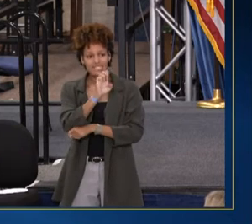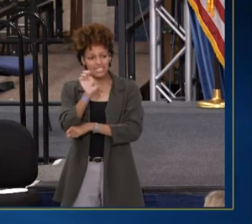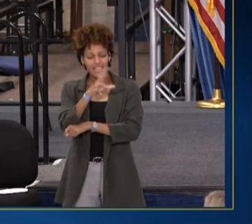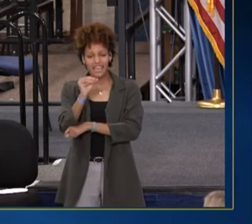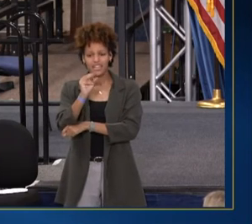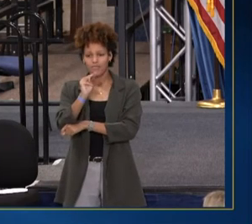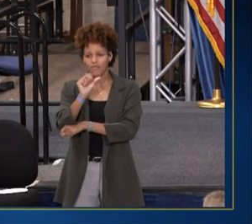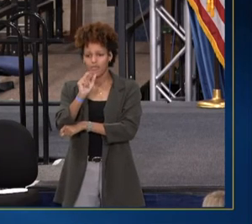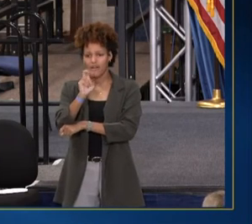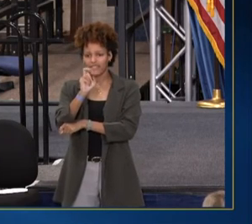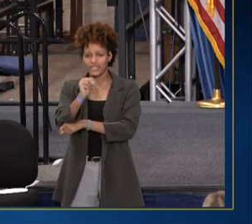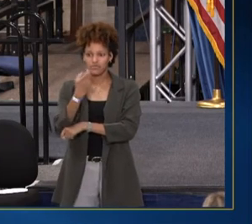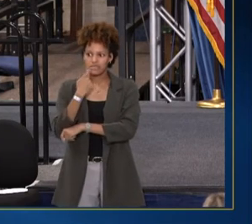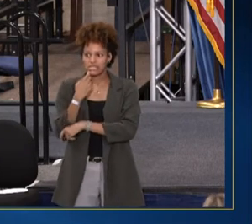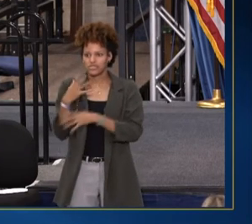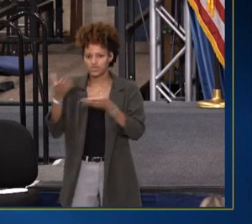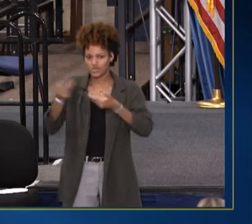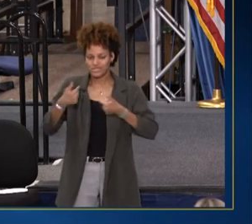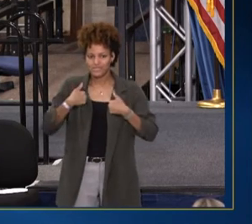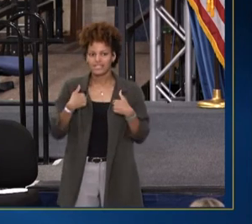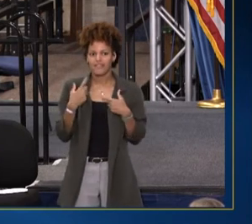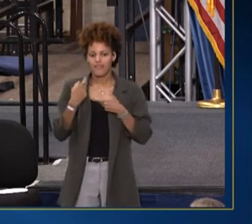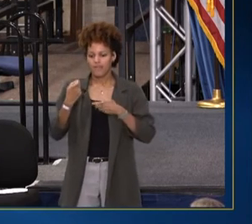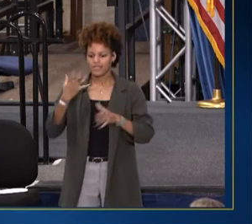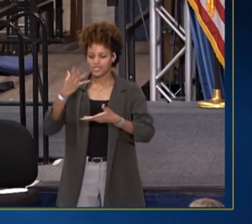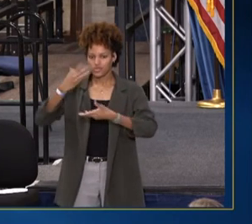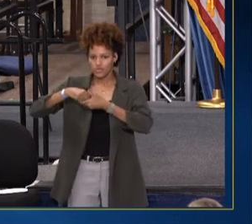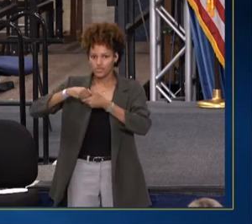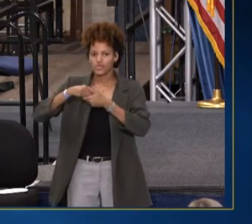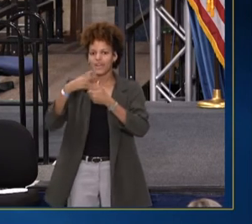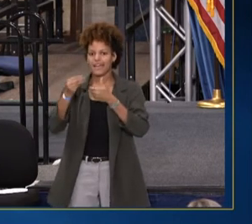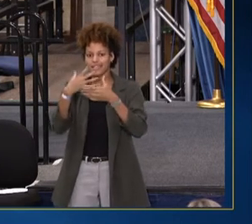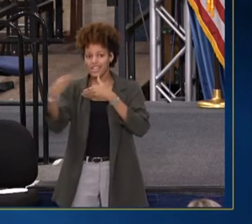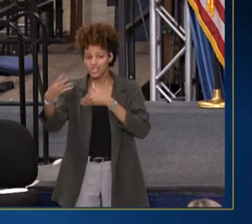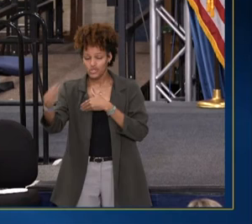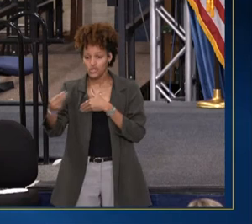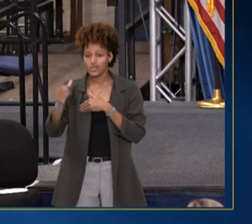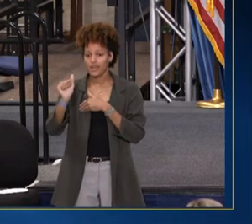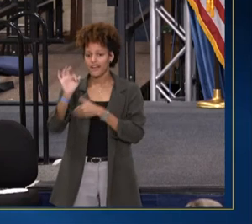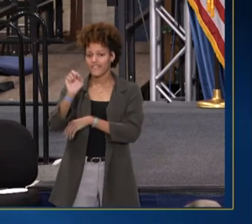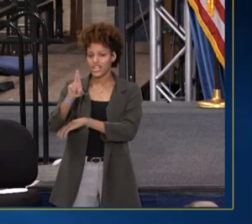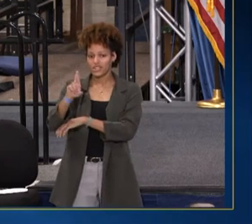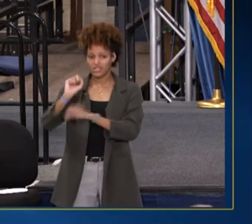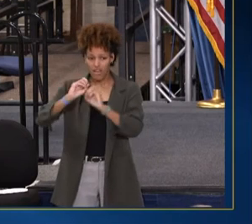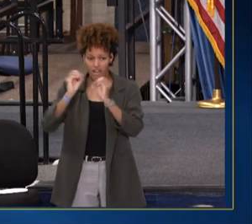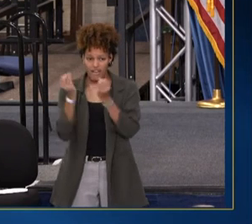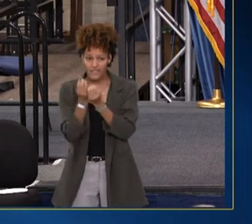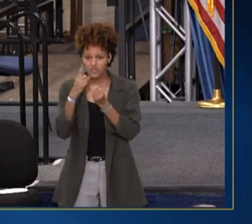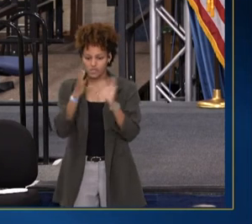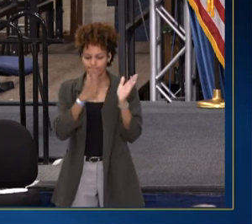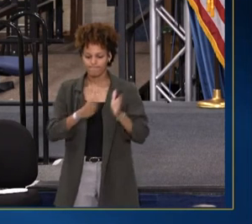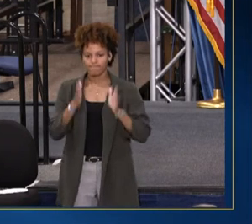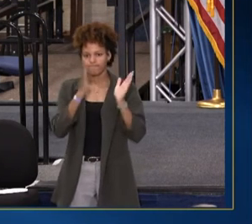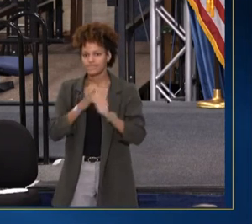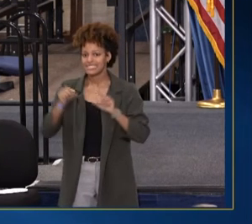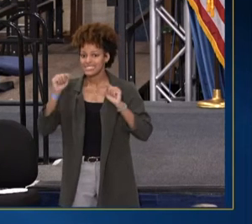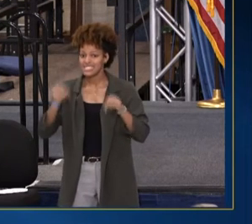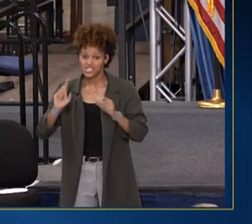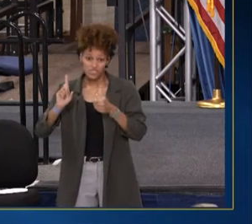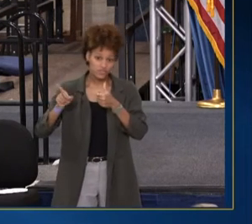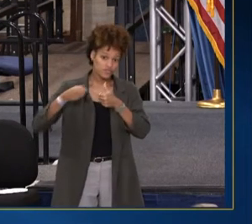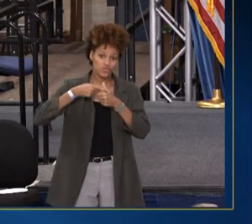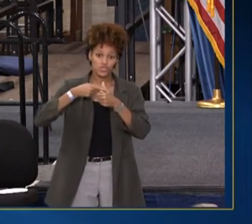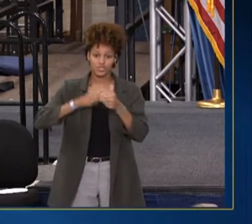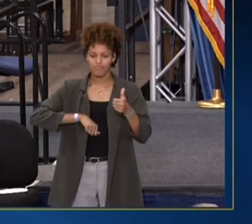who just obviously introduced me from the Intergovernmental and External Affairs Office, for organizing this first